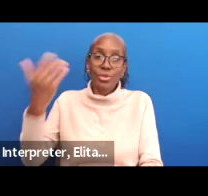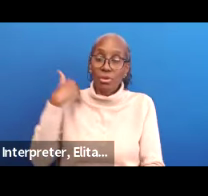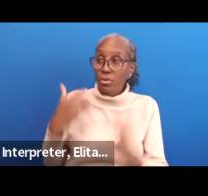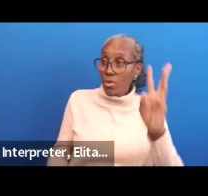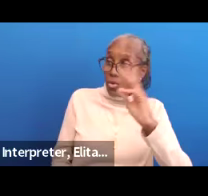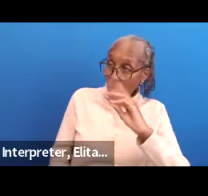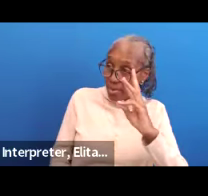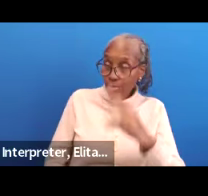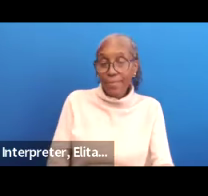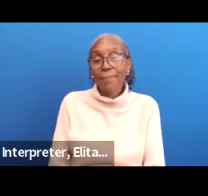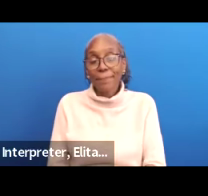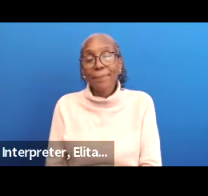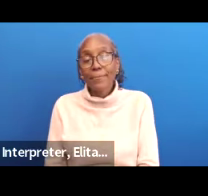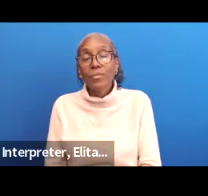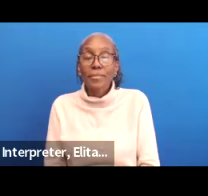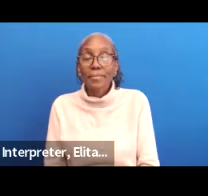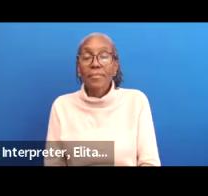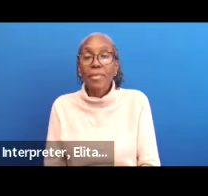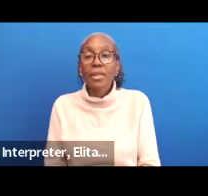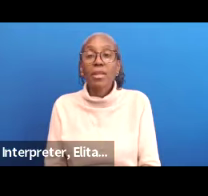Wow. And